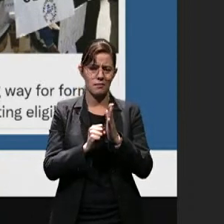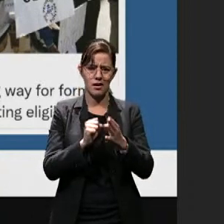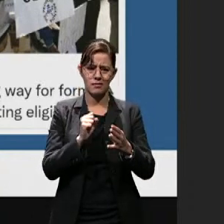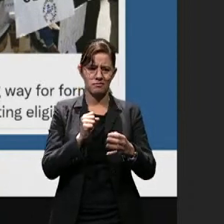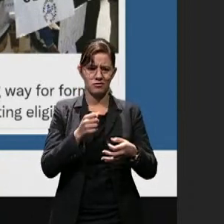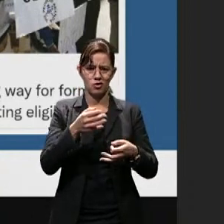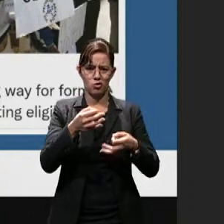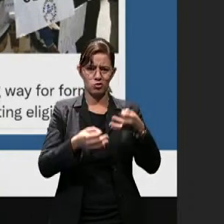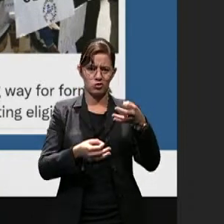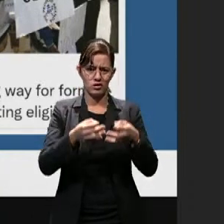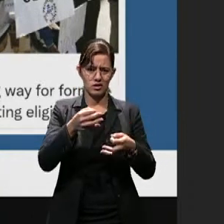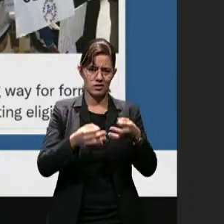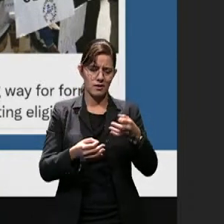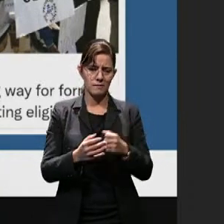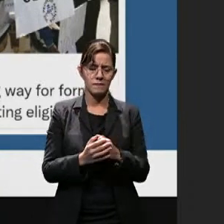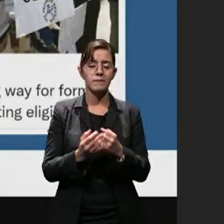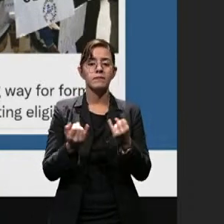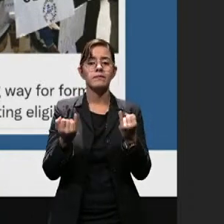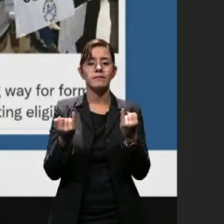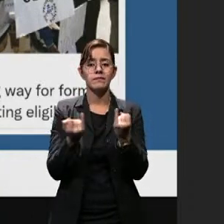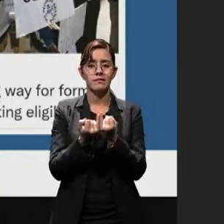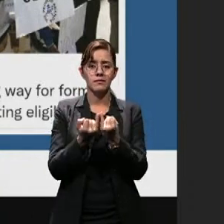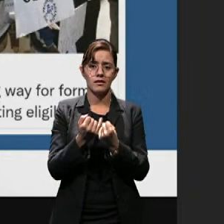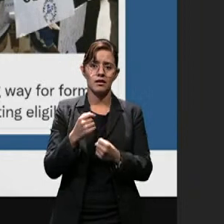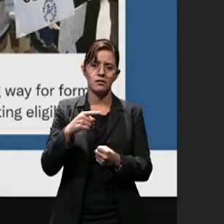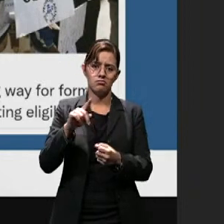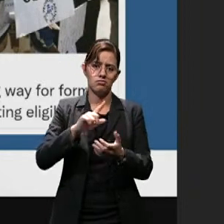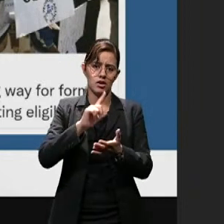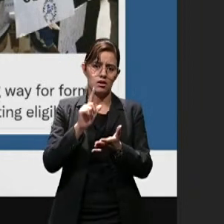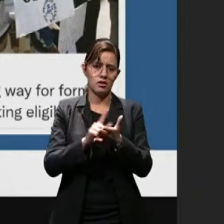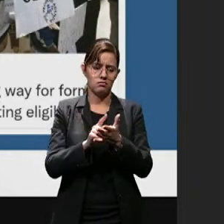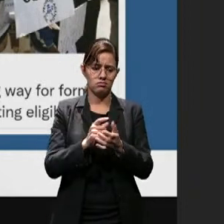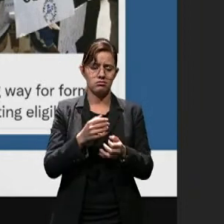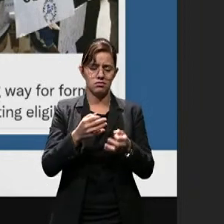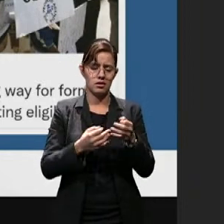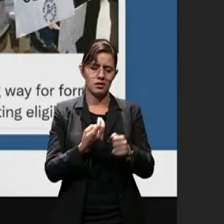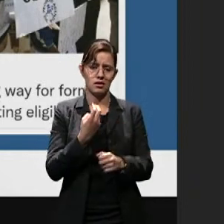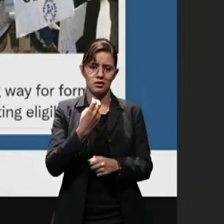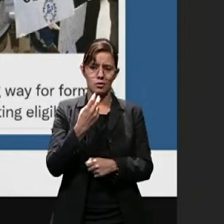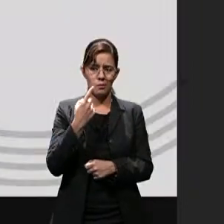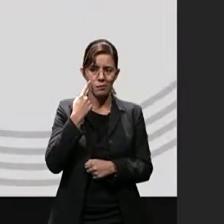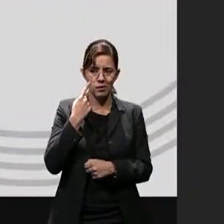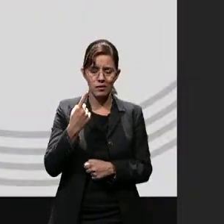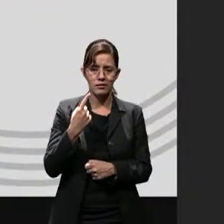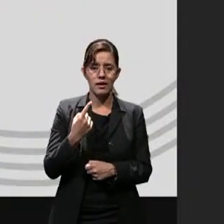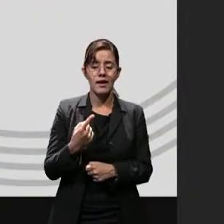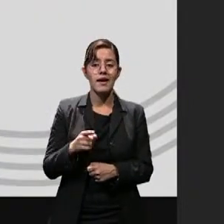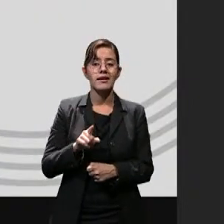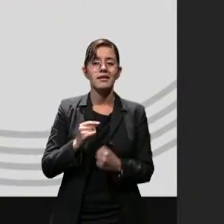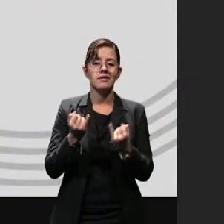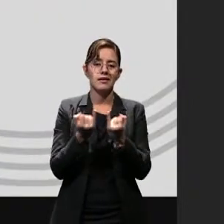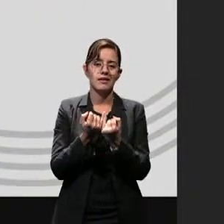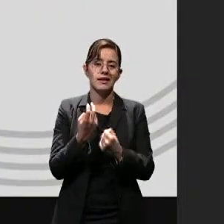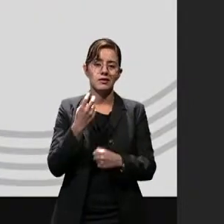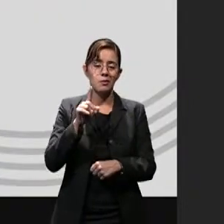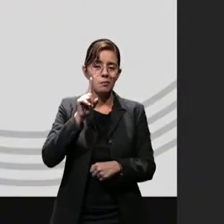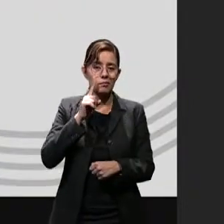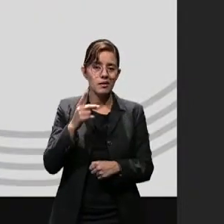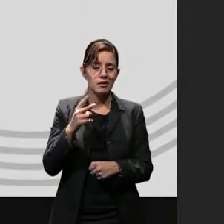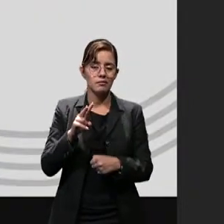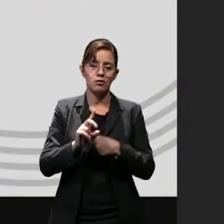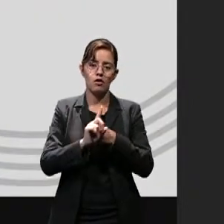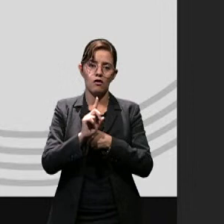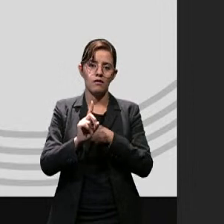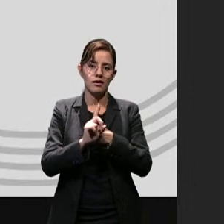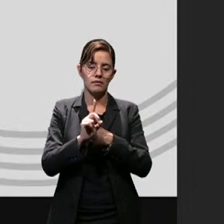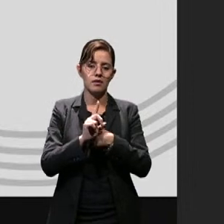jurisprudence really coming to play. And that's really problematic for a lot of reasons. But when we talk about